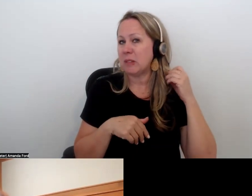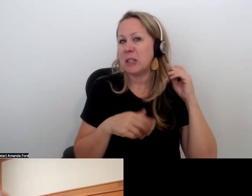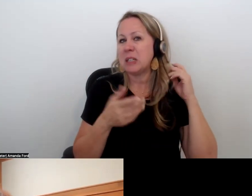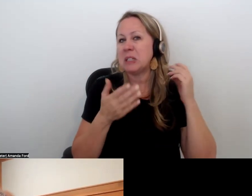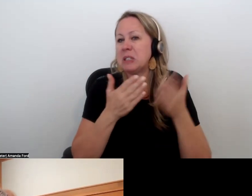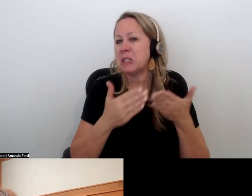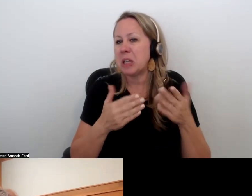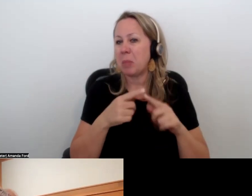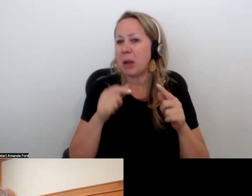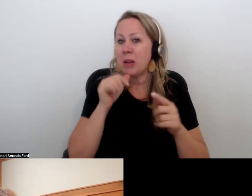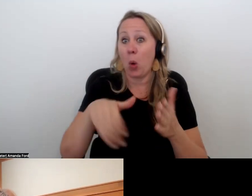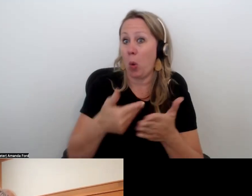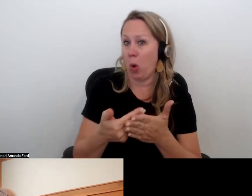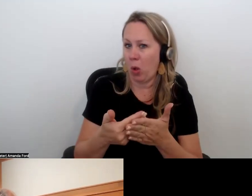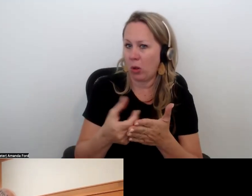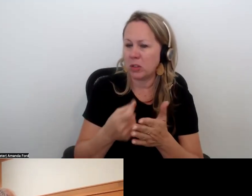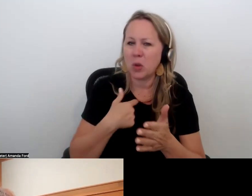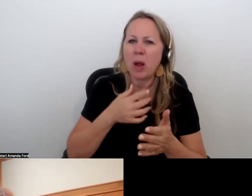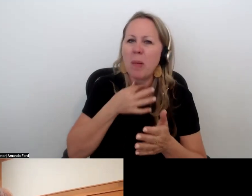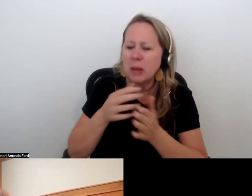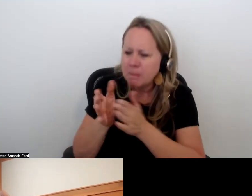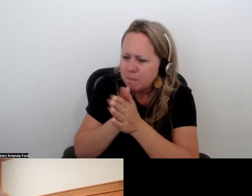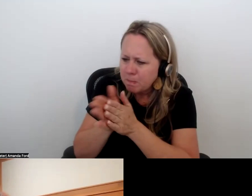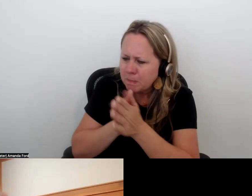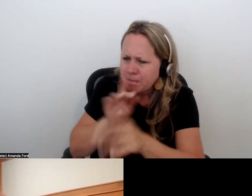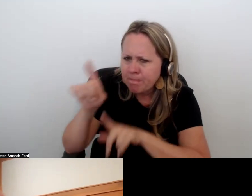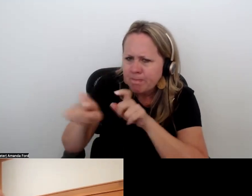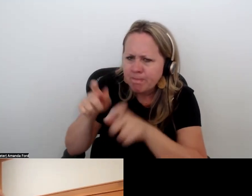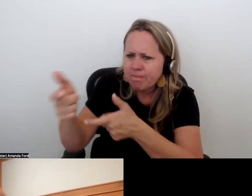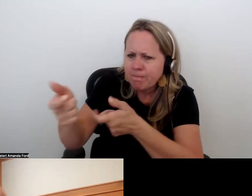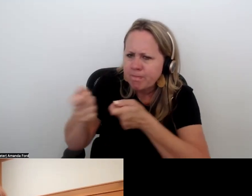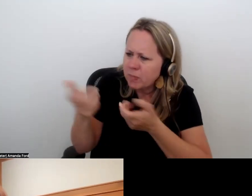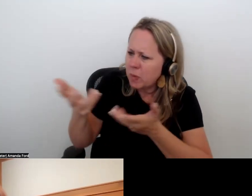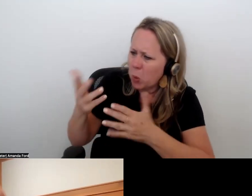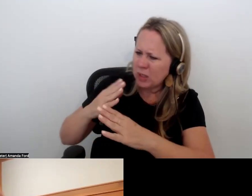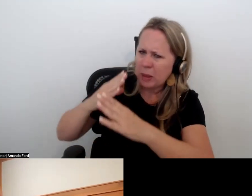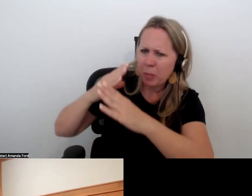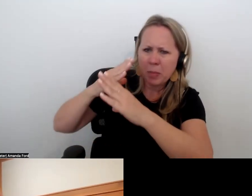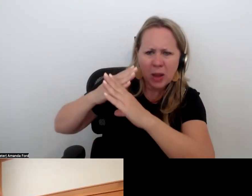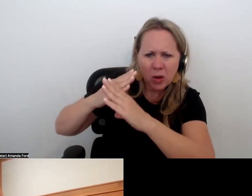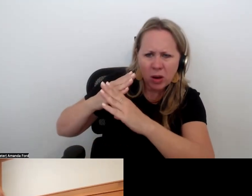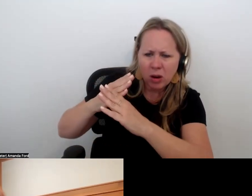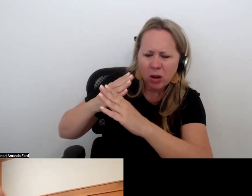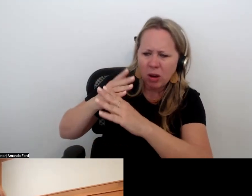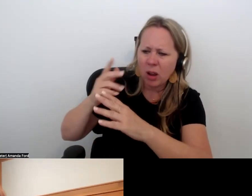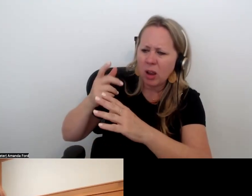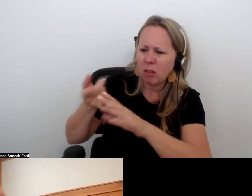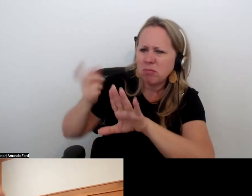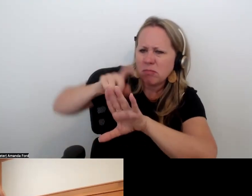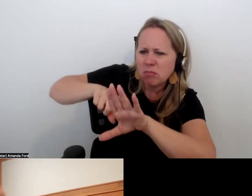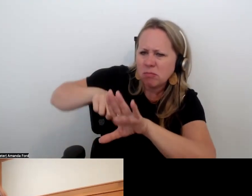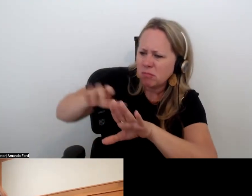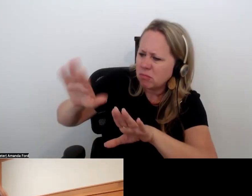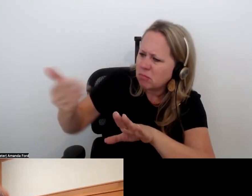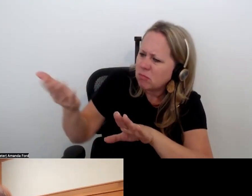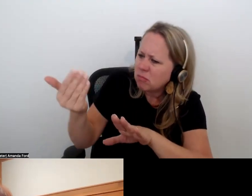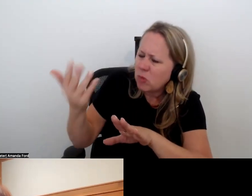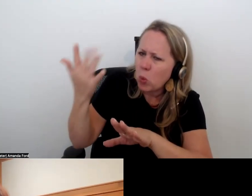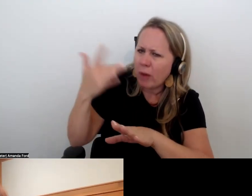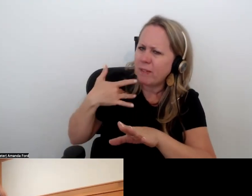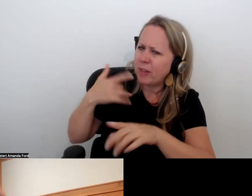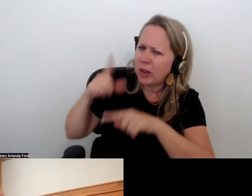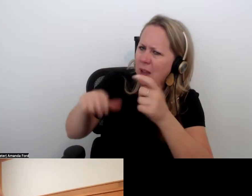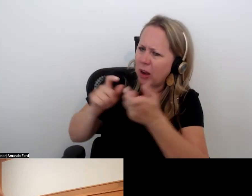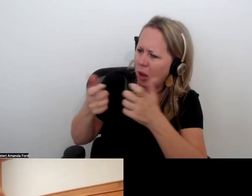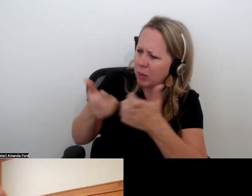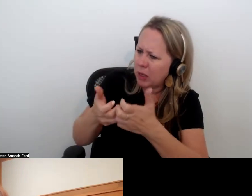so I'm really interested in learning what those barriers are and why faculty feel that they can't accommodate students, even though they're supposed